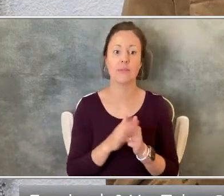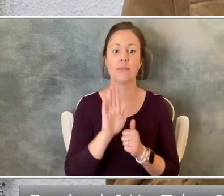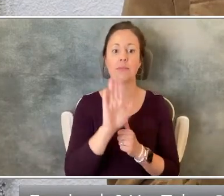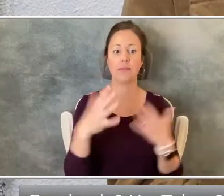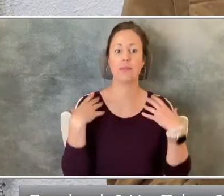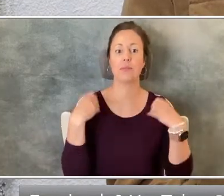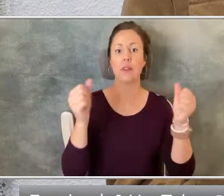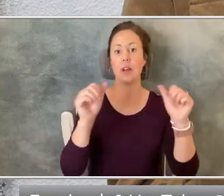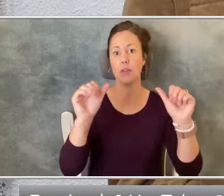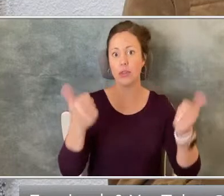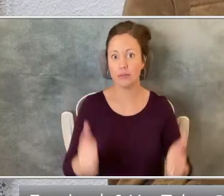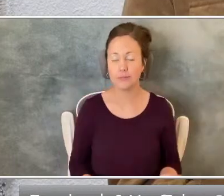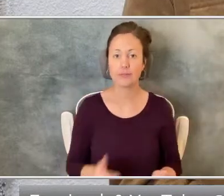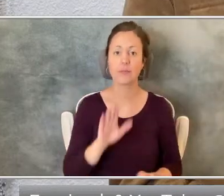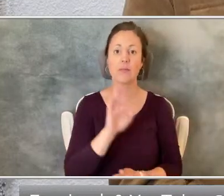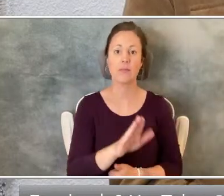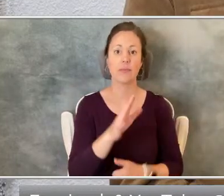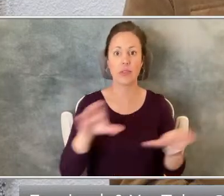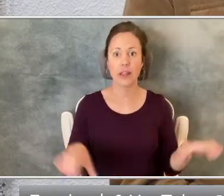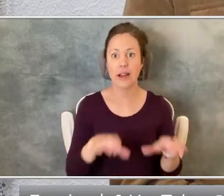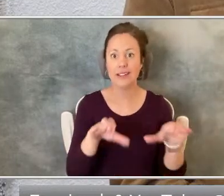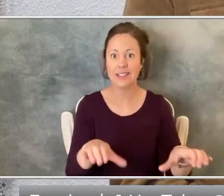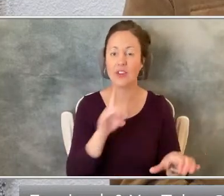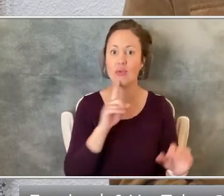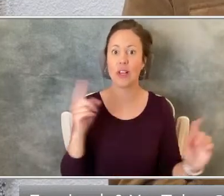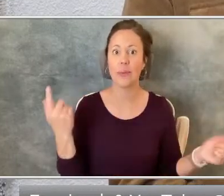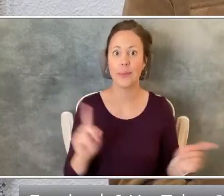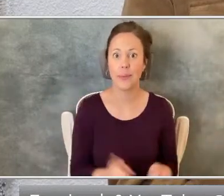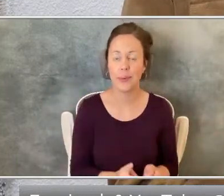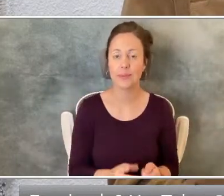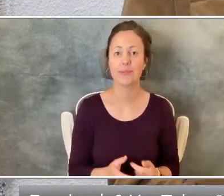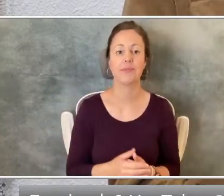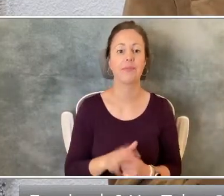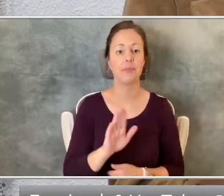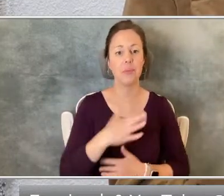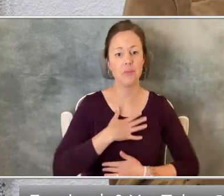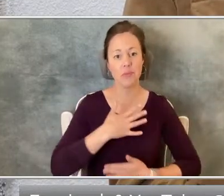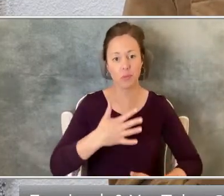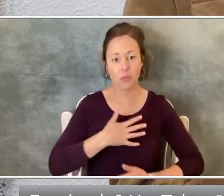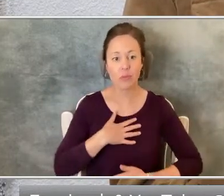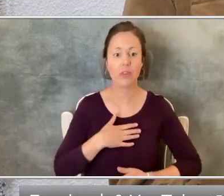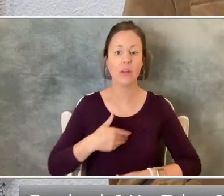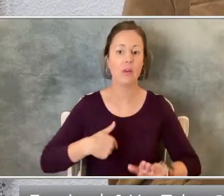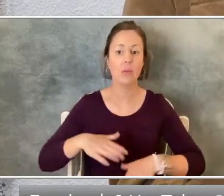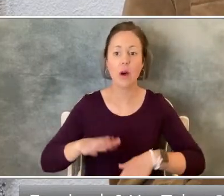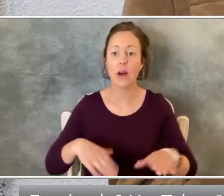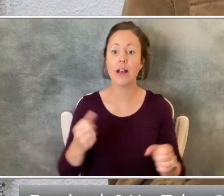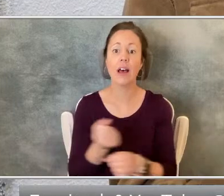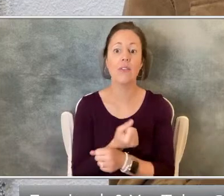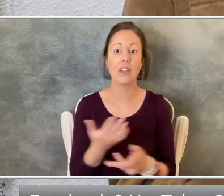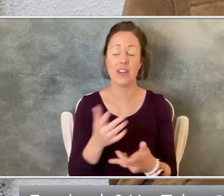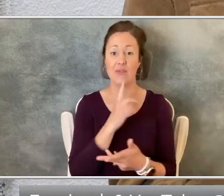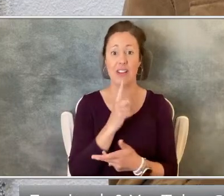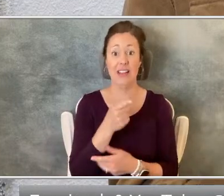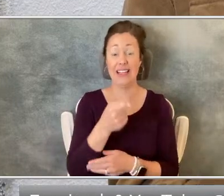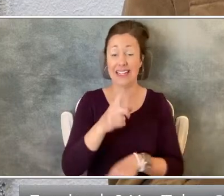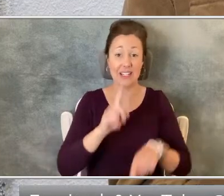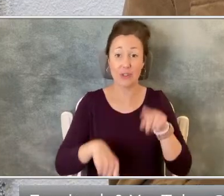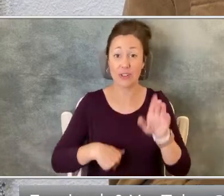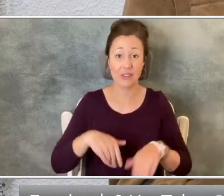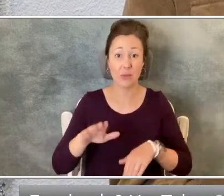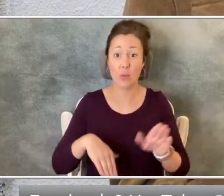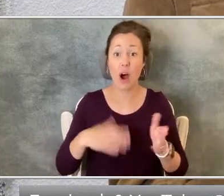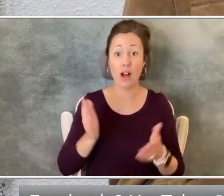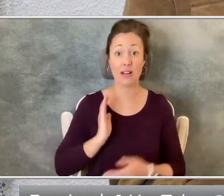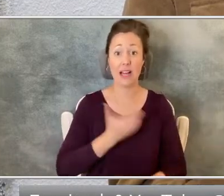in daily activities that he was able to do, in breathing, in walking, and it got to the point where he couldn't even walk up or down our